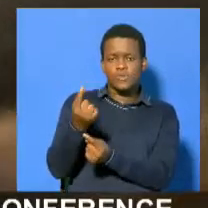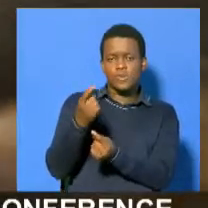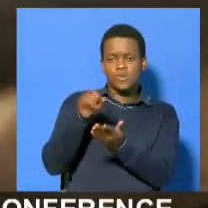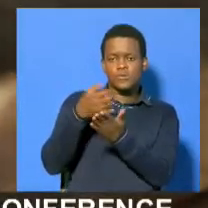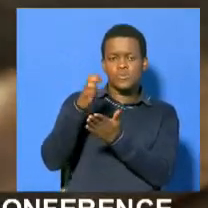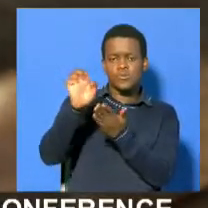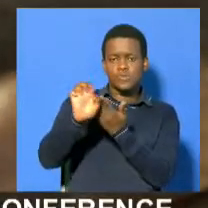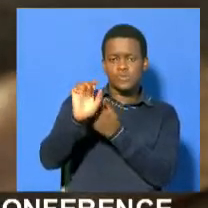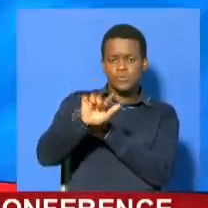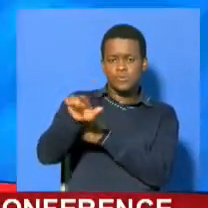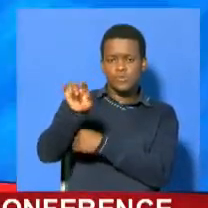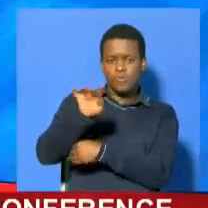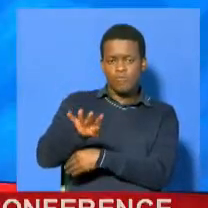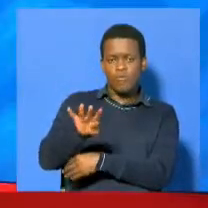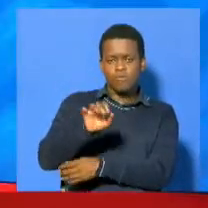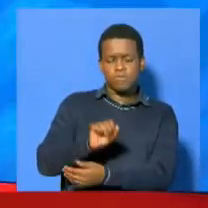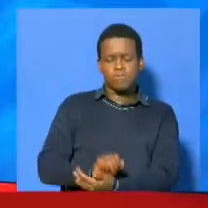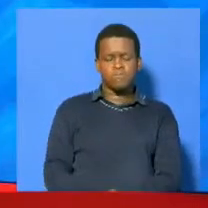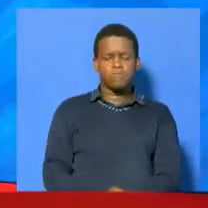News, Gaborone.